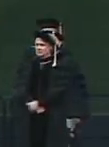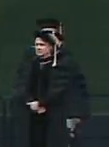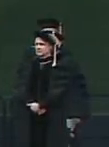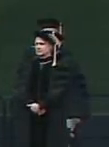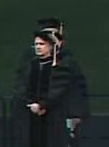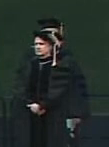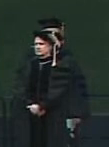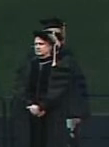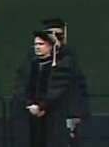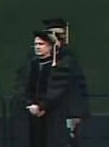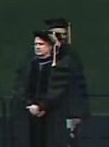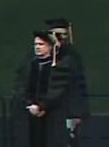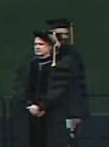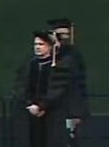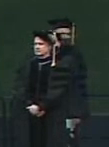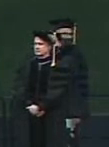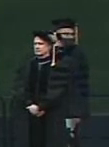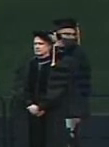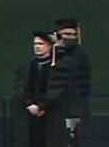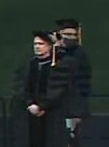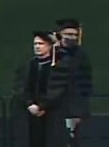graduates, please be seated.